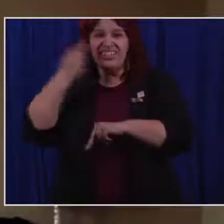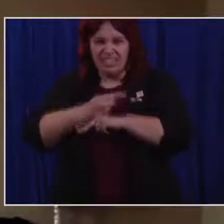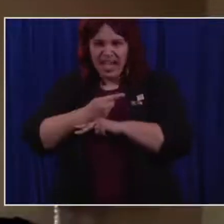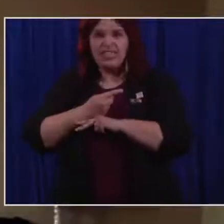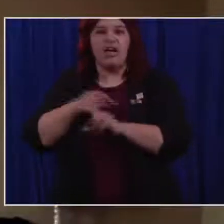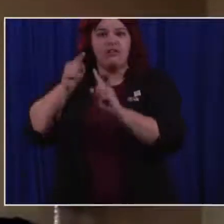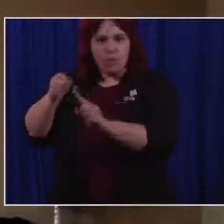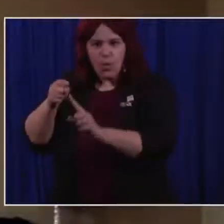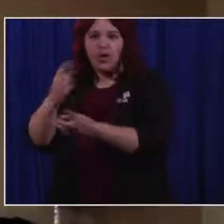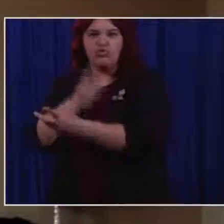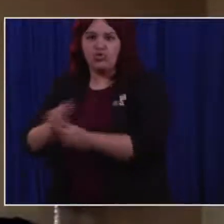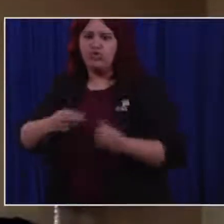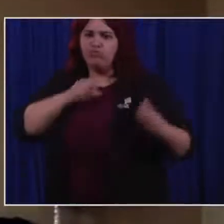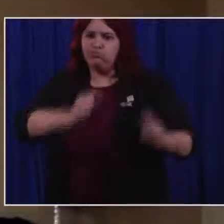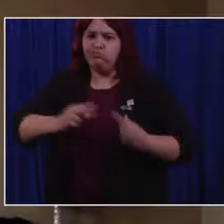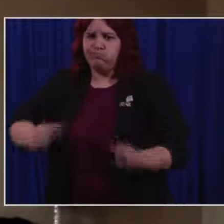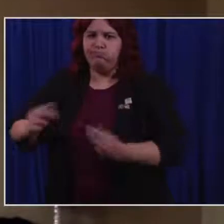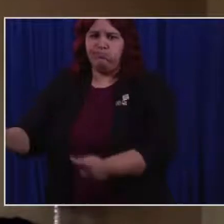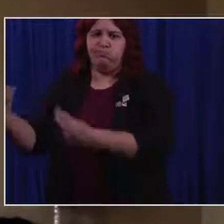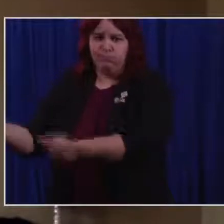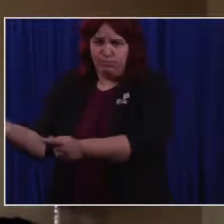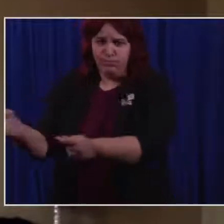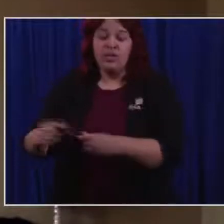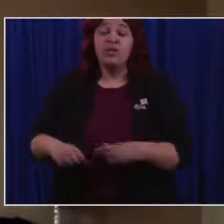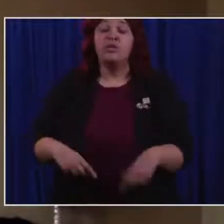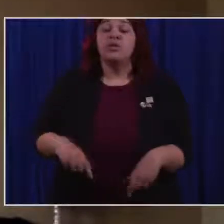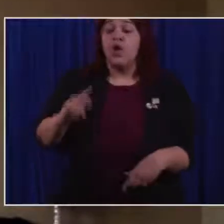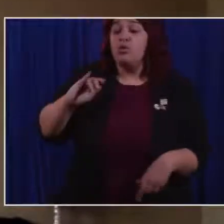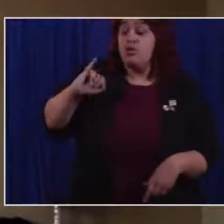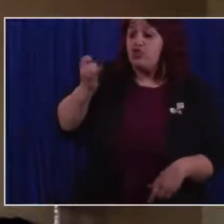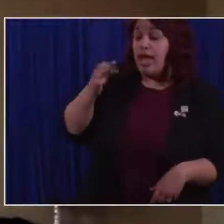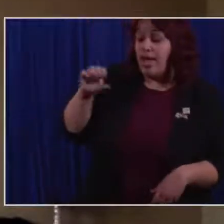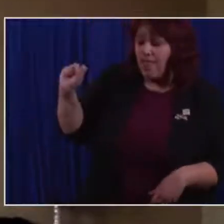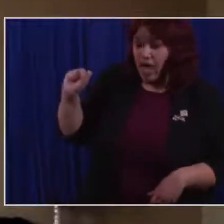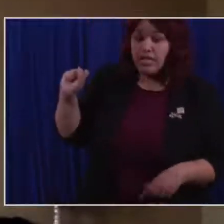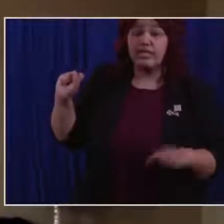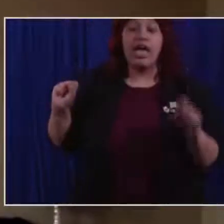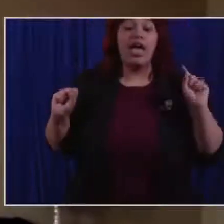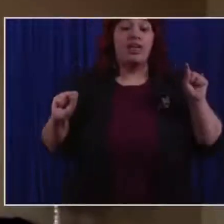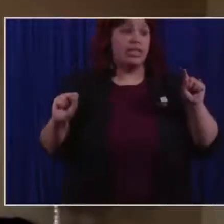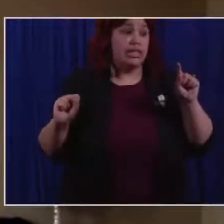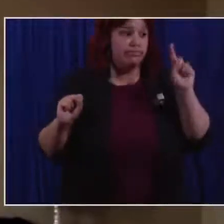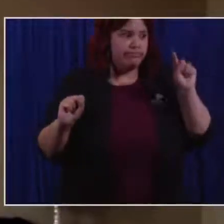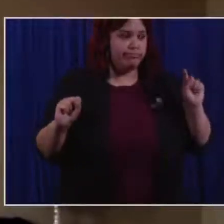between JFS, the private sector, and the things we're doing as a coordination